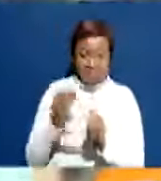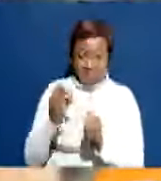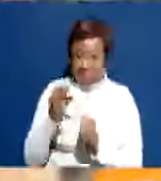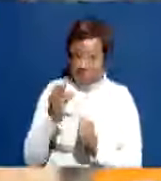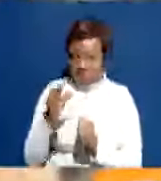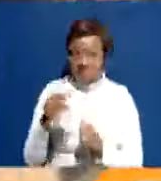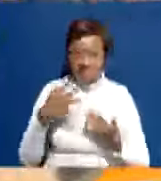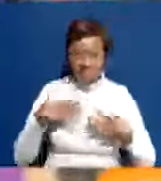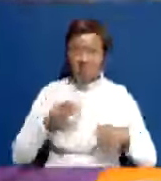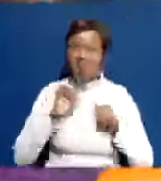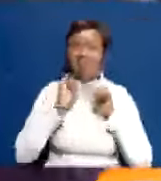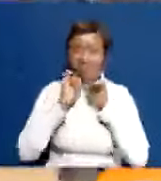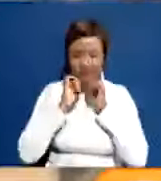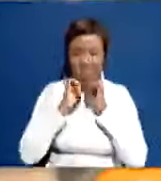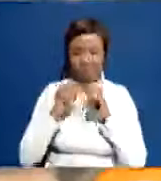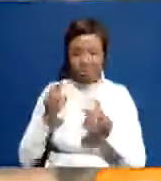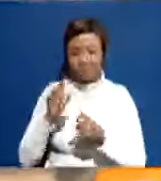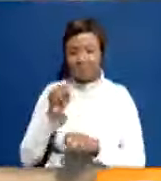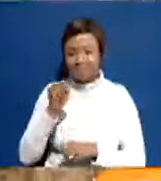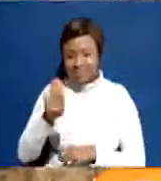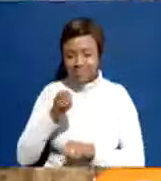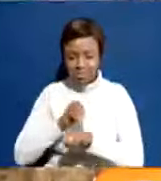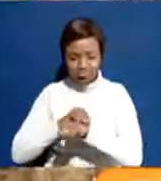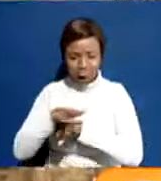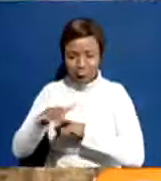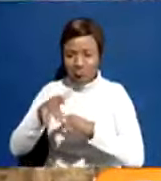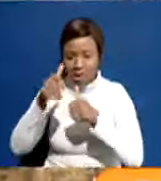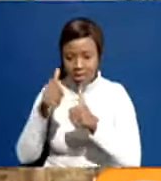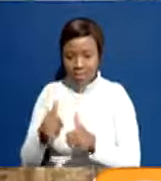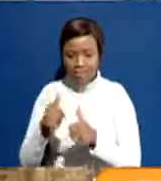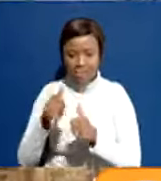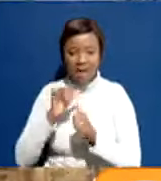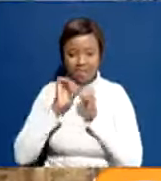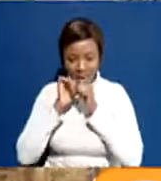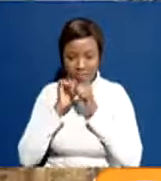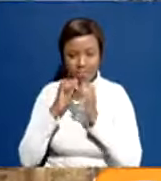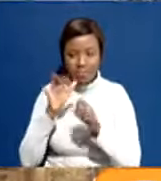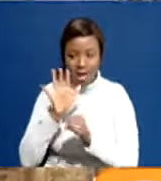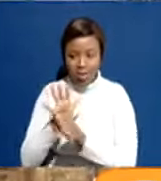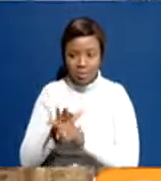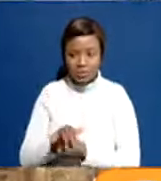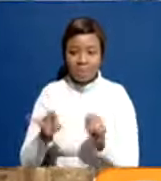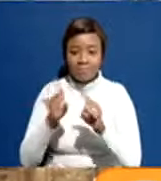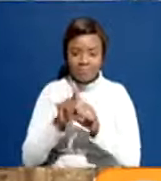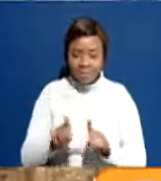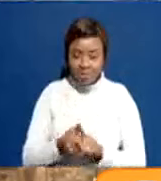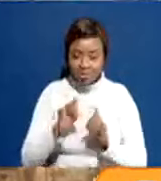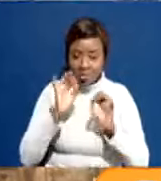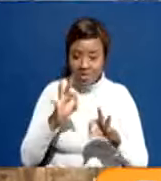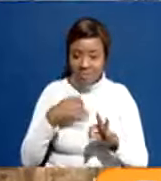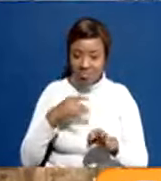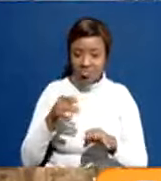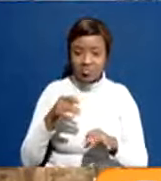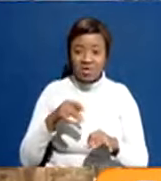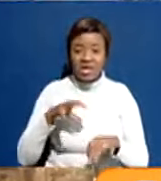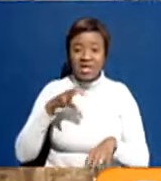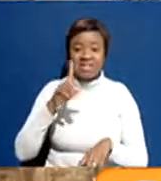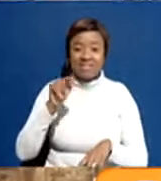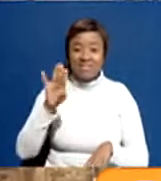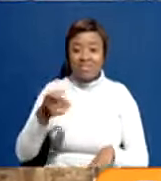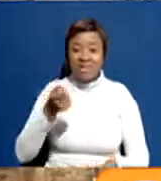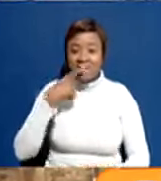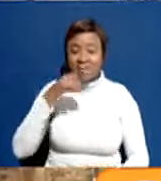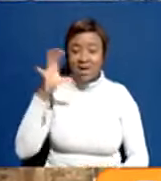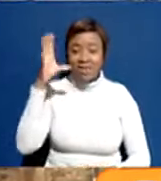high population of residents. Patients who drop medication along the way are at high risk of developing drug-resistant TB, which